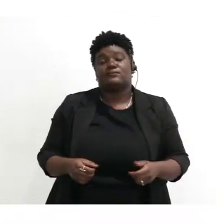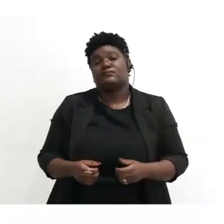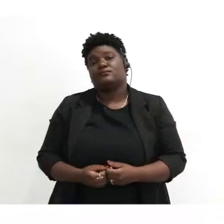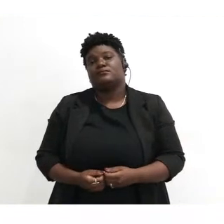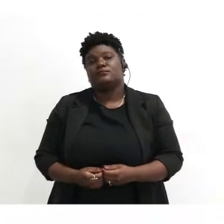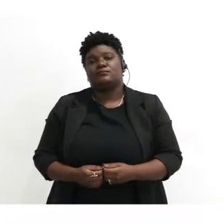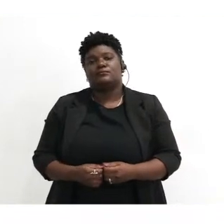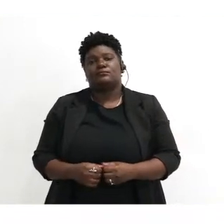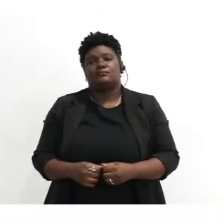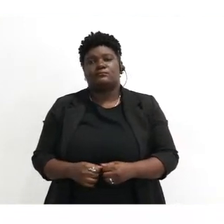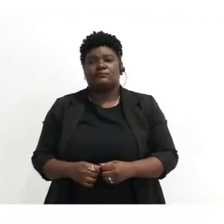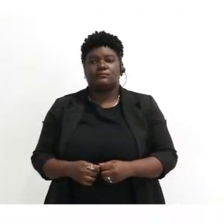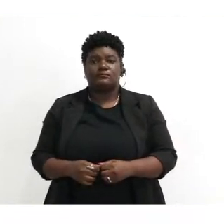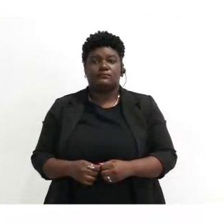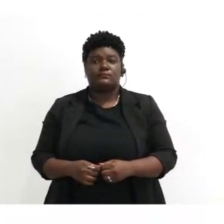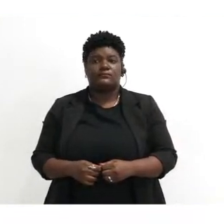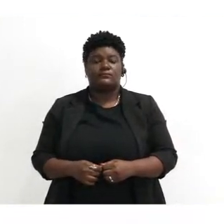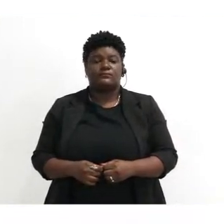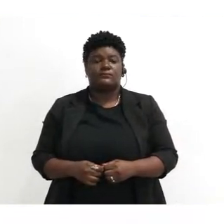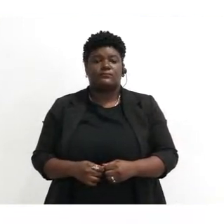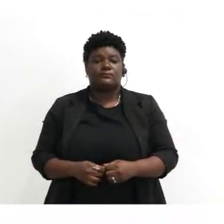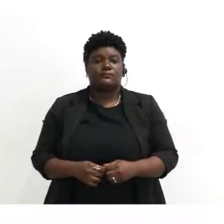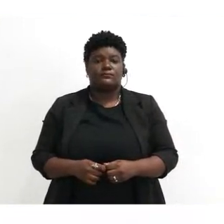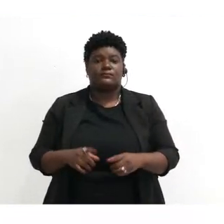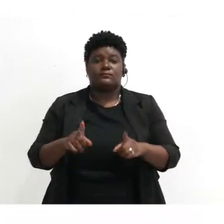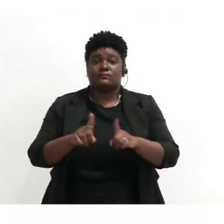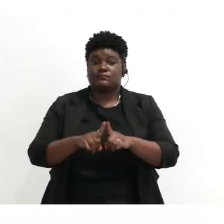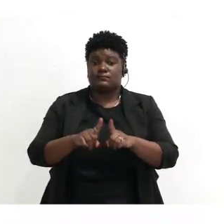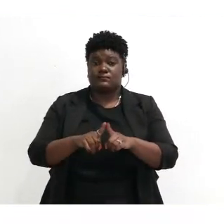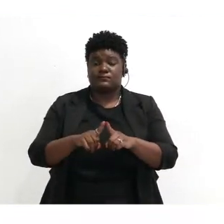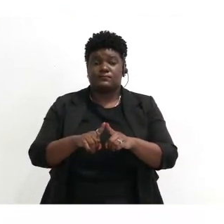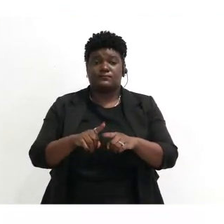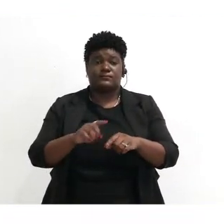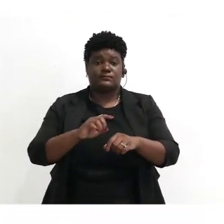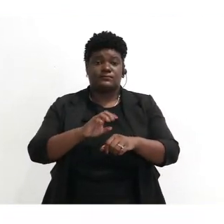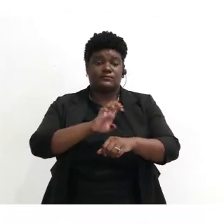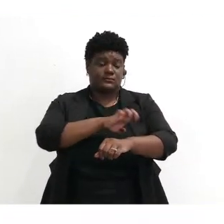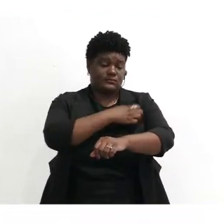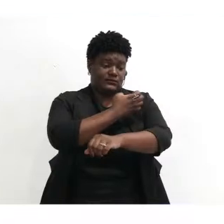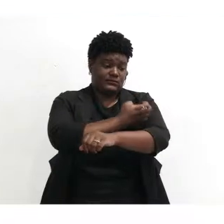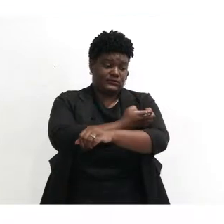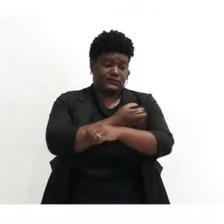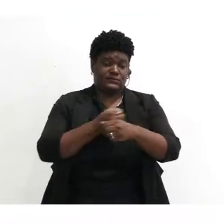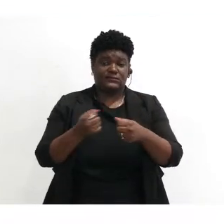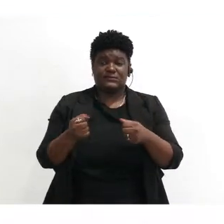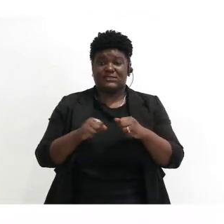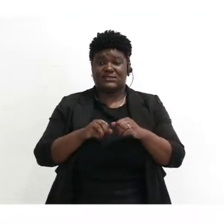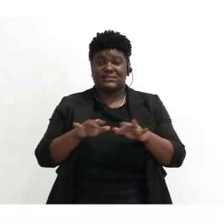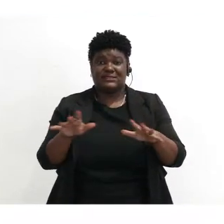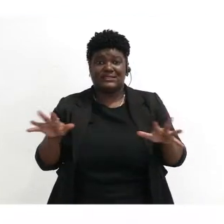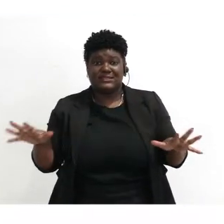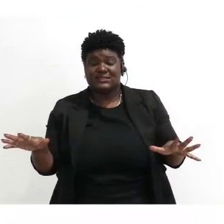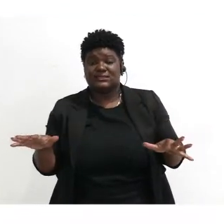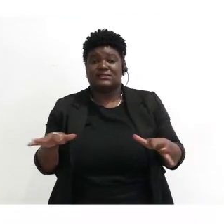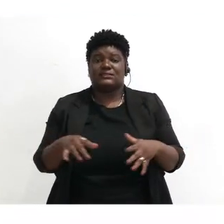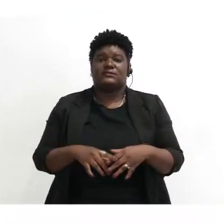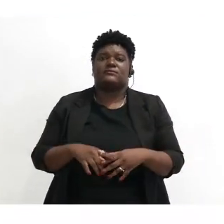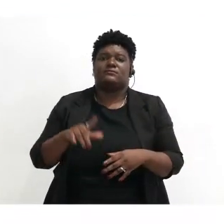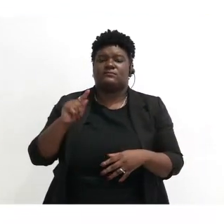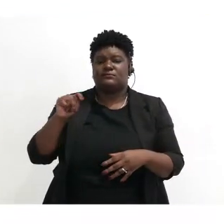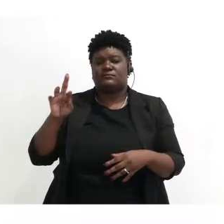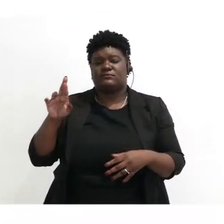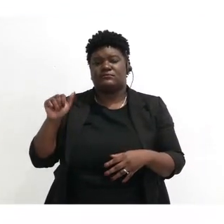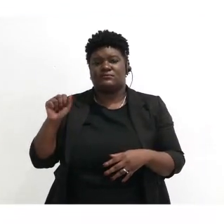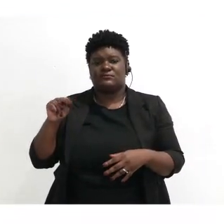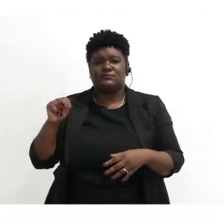transistor level. So this idea that we went from a planar transistor to a FinFET where the gates are on